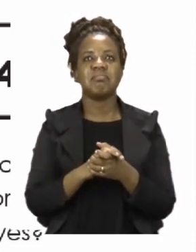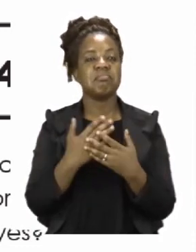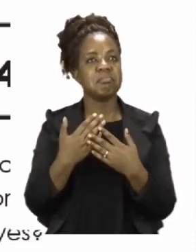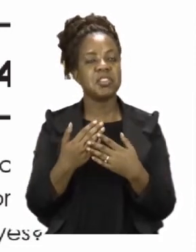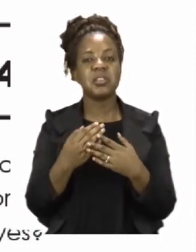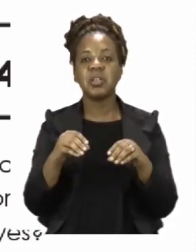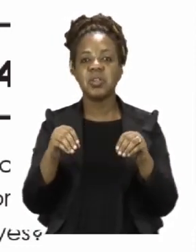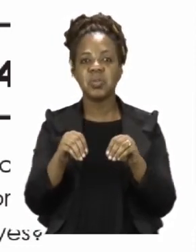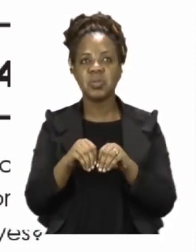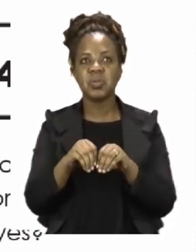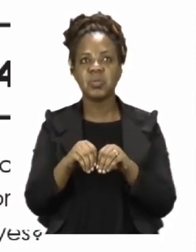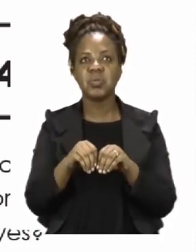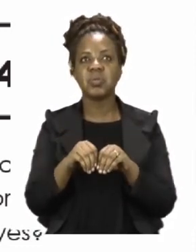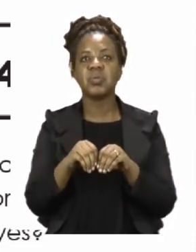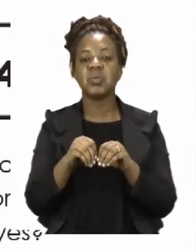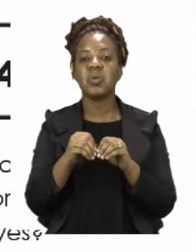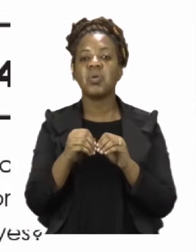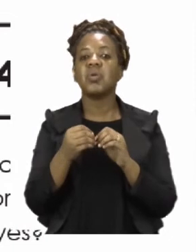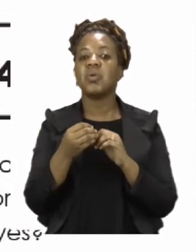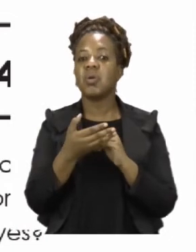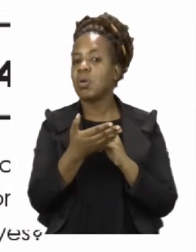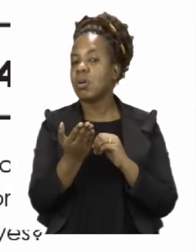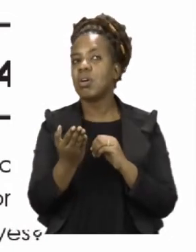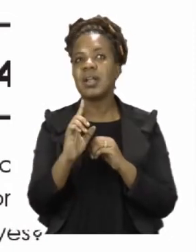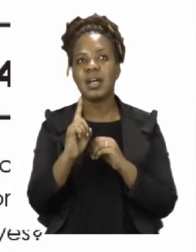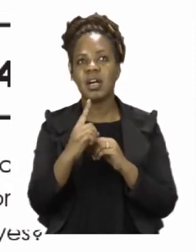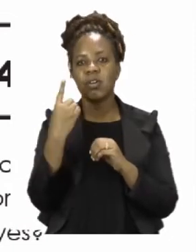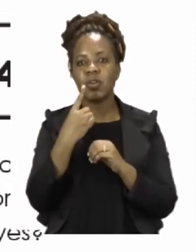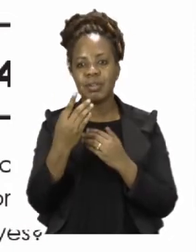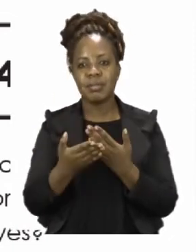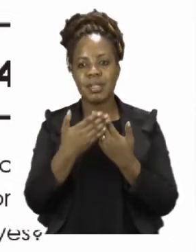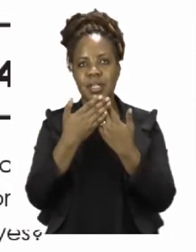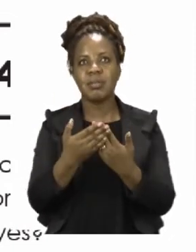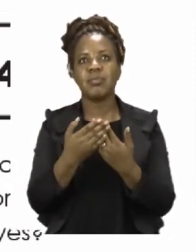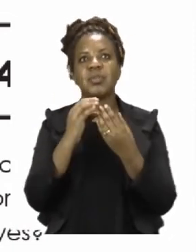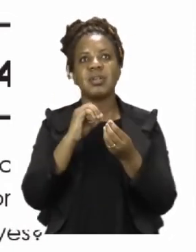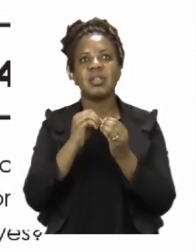84 minus 56 equals